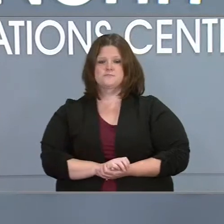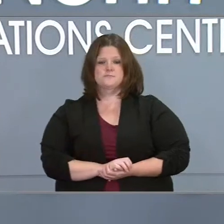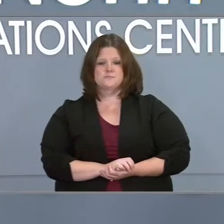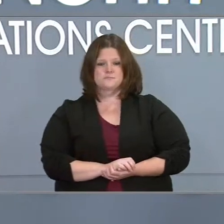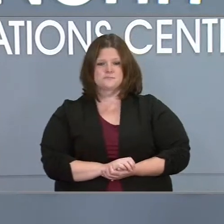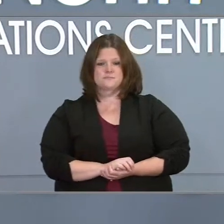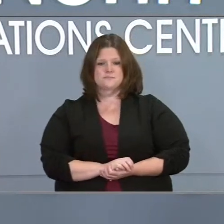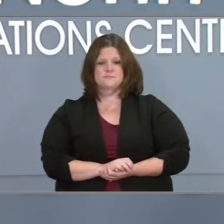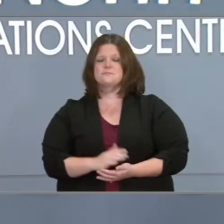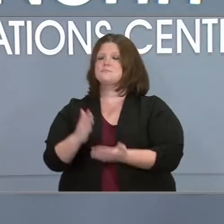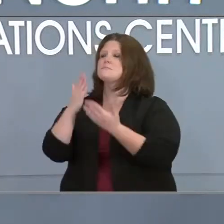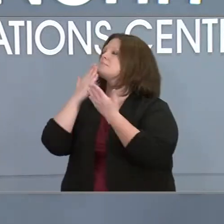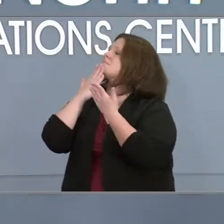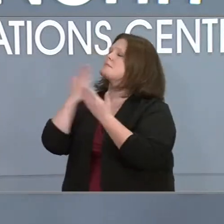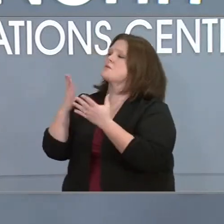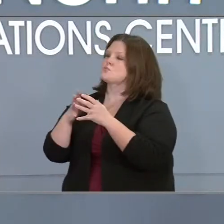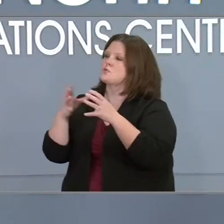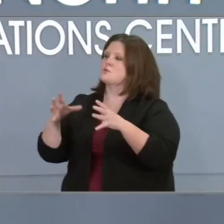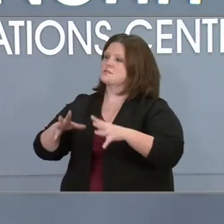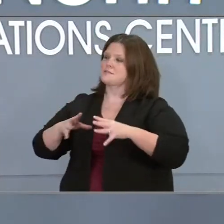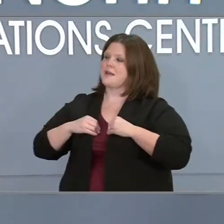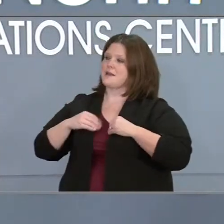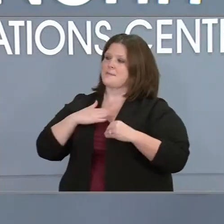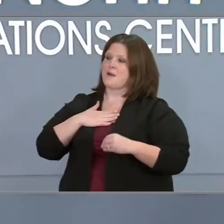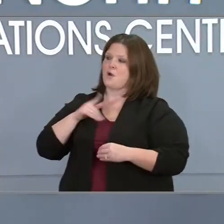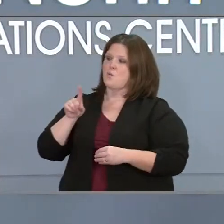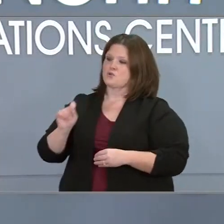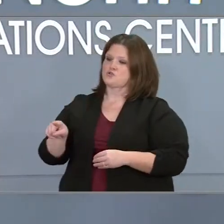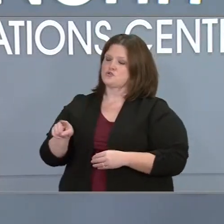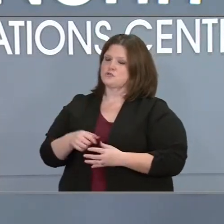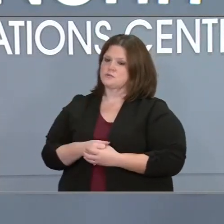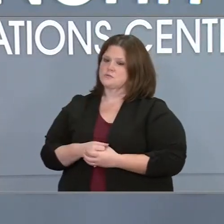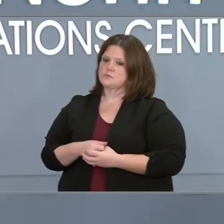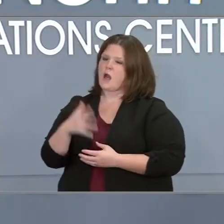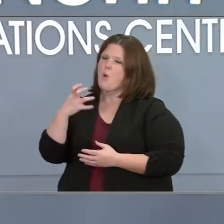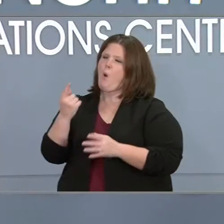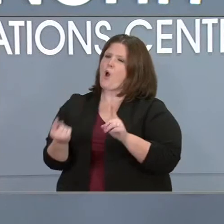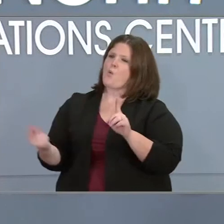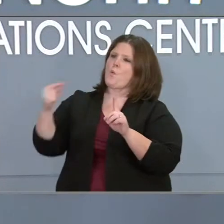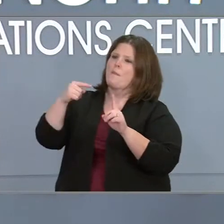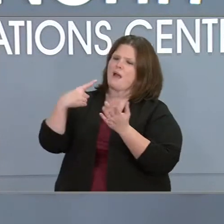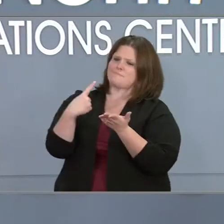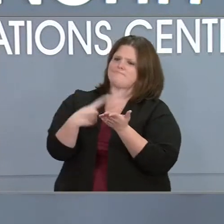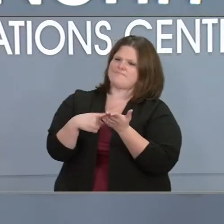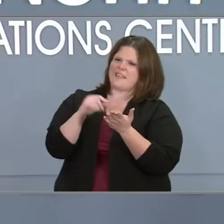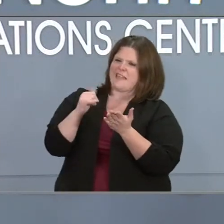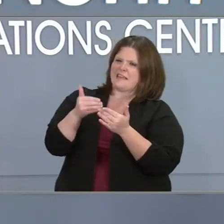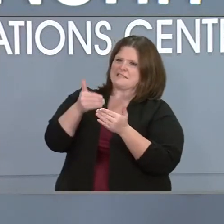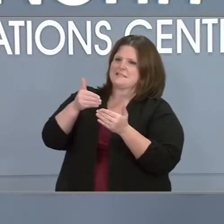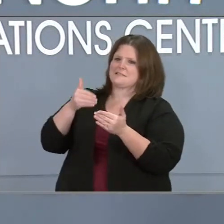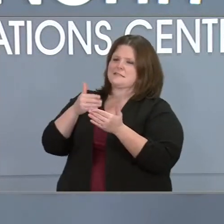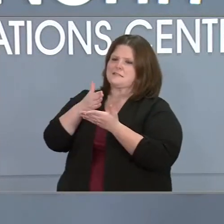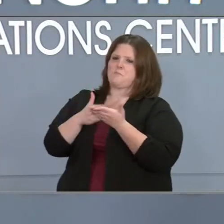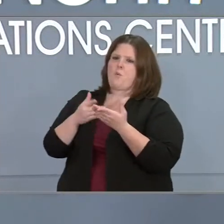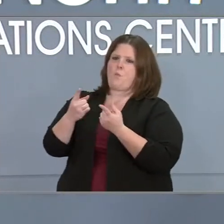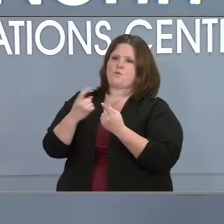Hi, thank you so much for taking my question. I wanted to see if I could revisit some of the prior questions that